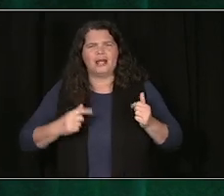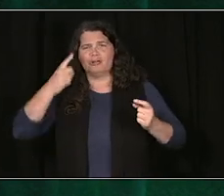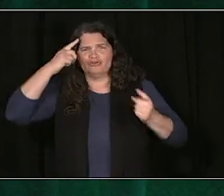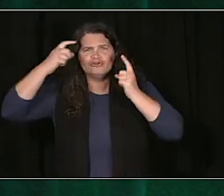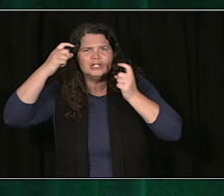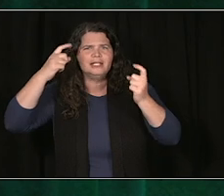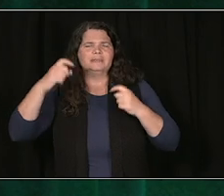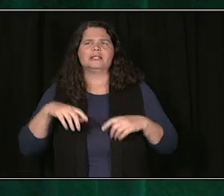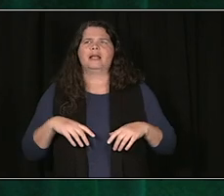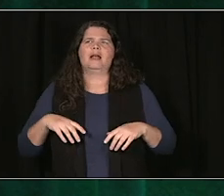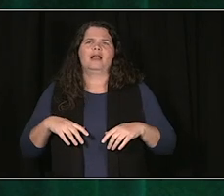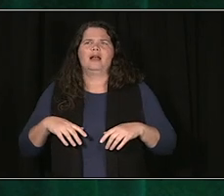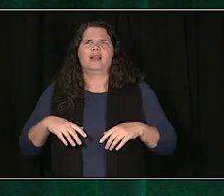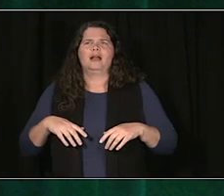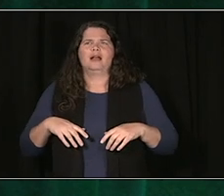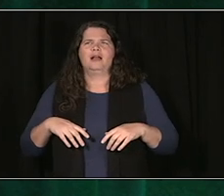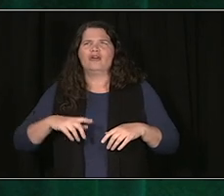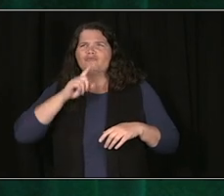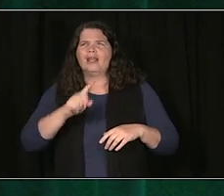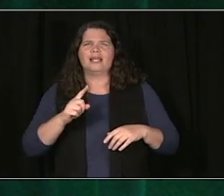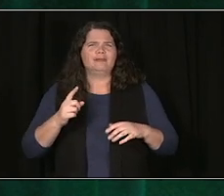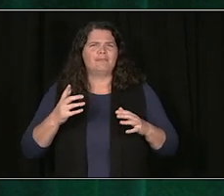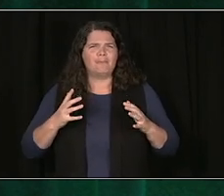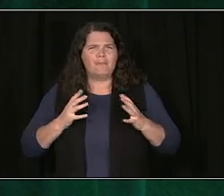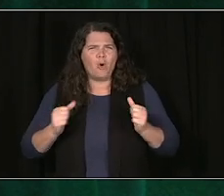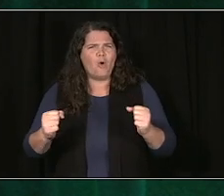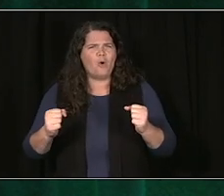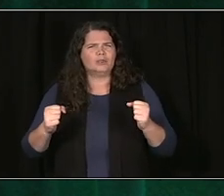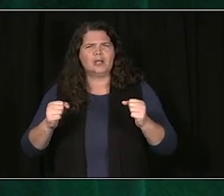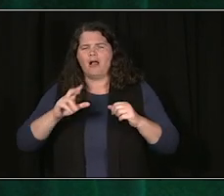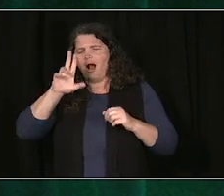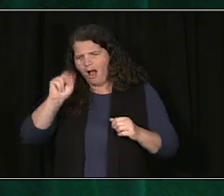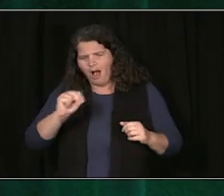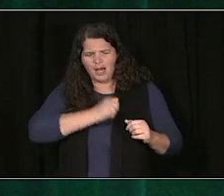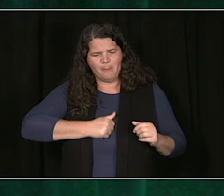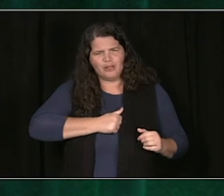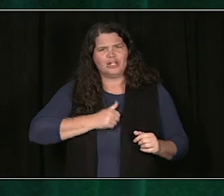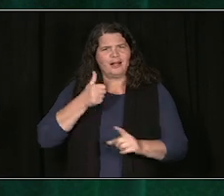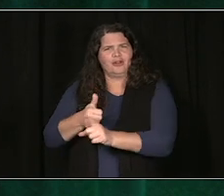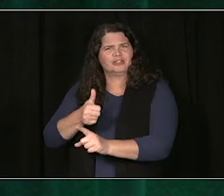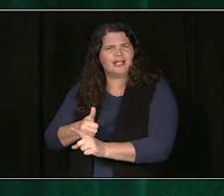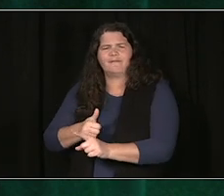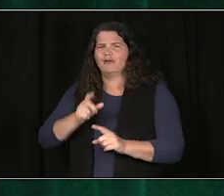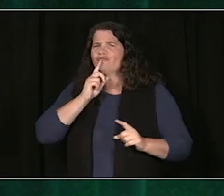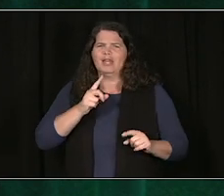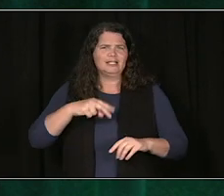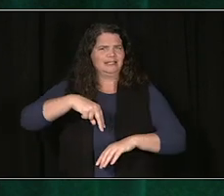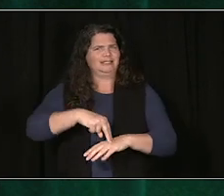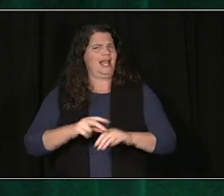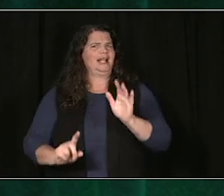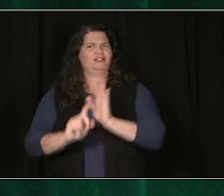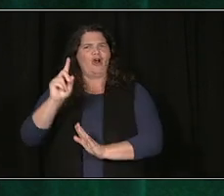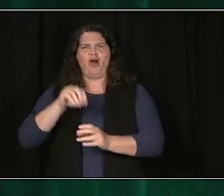dreams, and really just so bold and apologetically herself, and standing tall in rooms